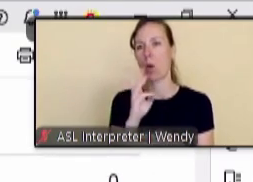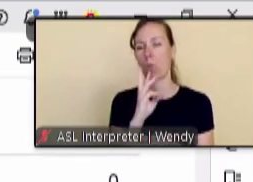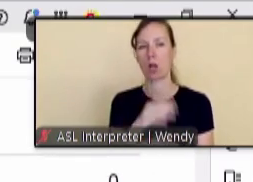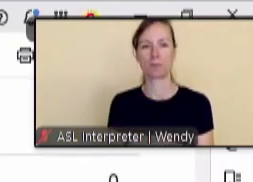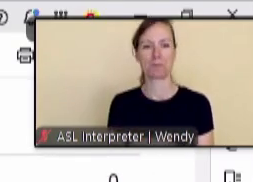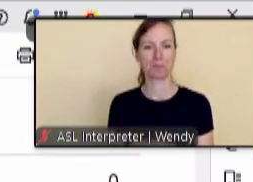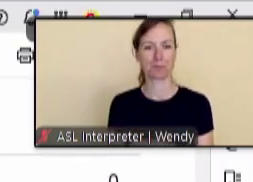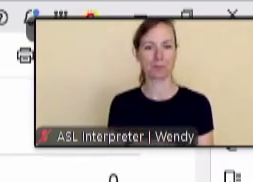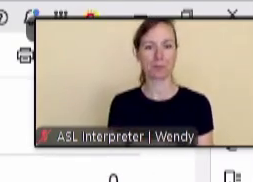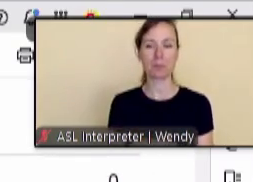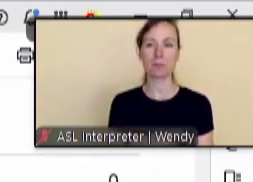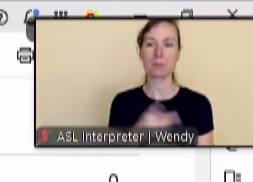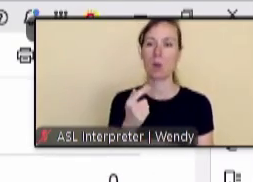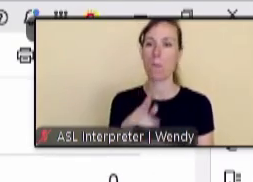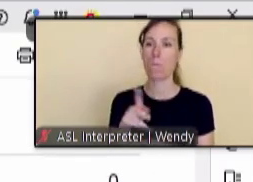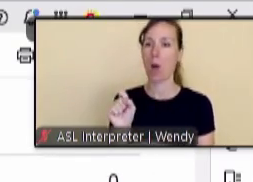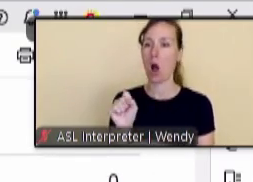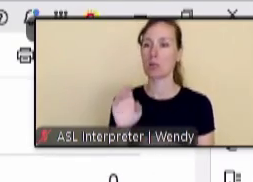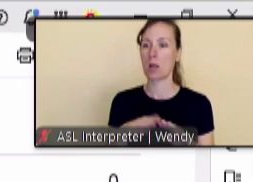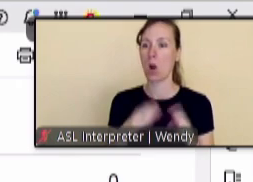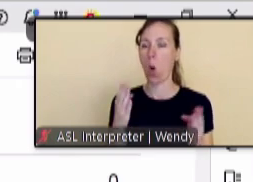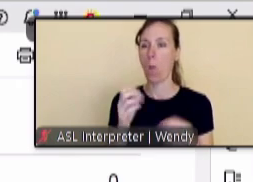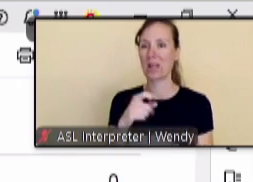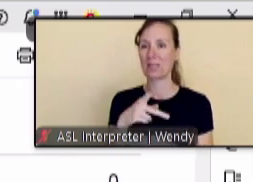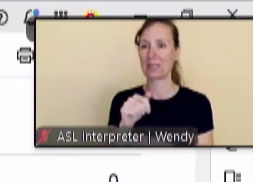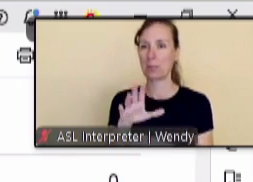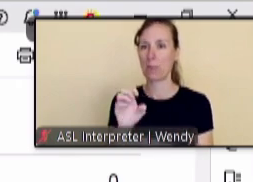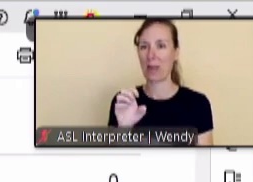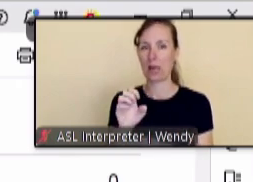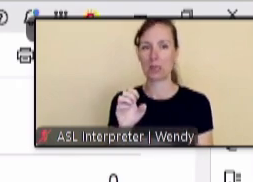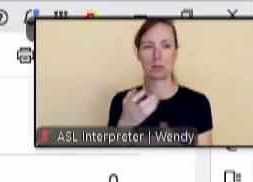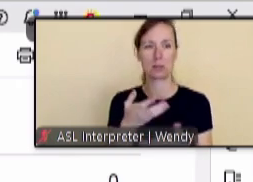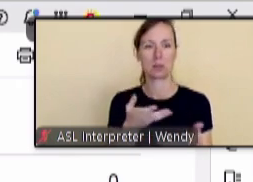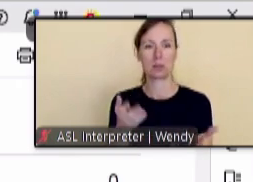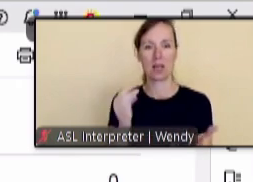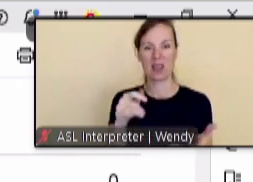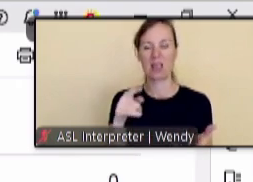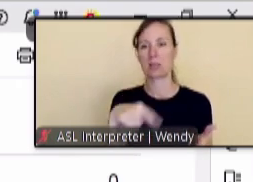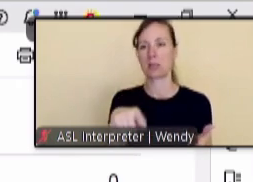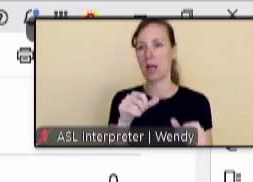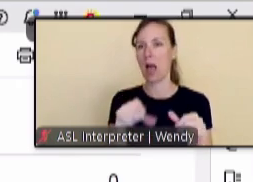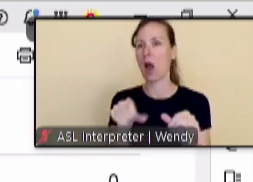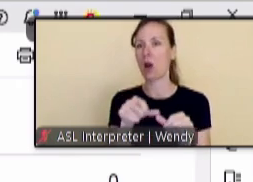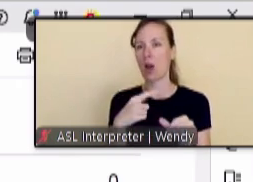This is an area of reduction. And so, in looking at it,